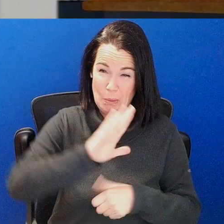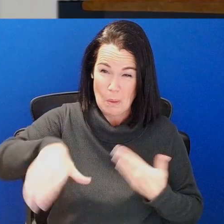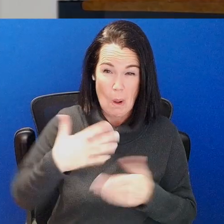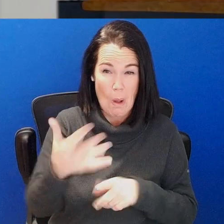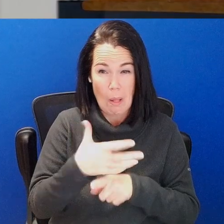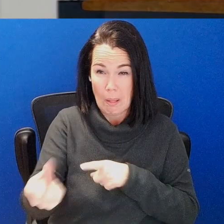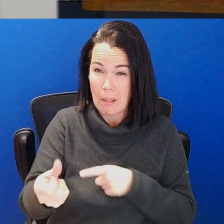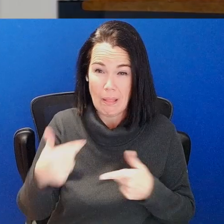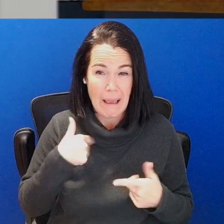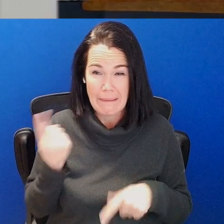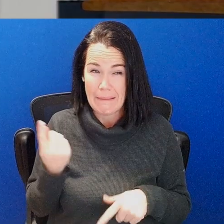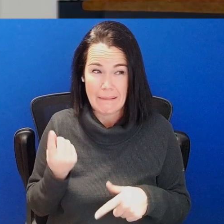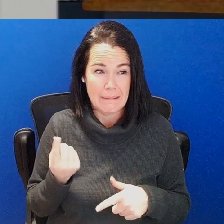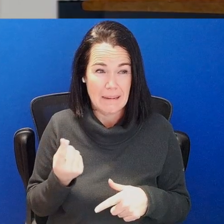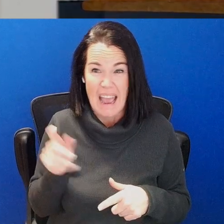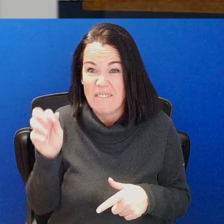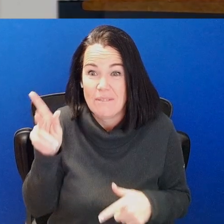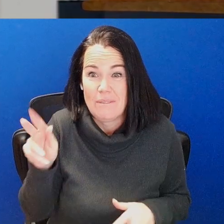I